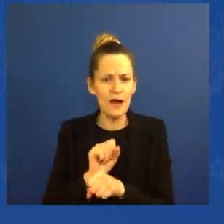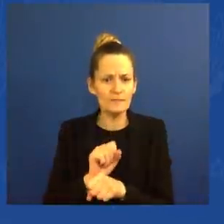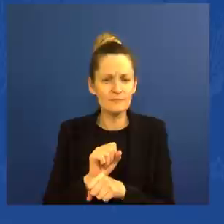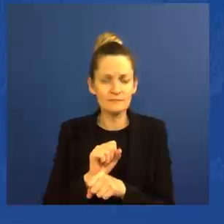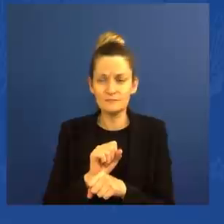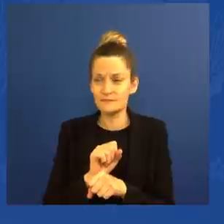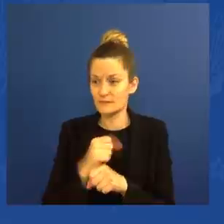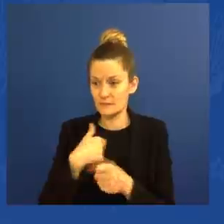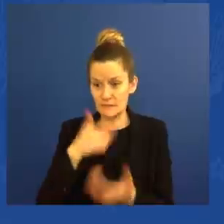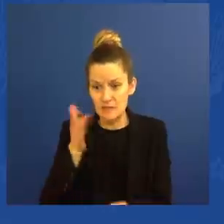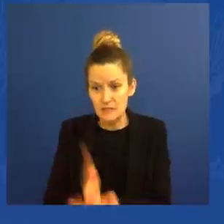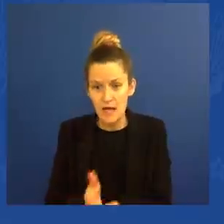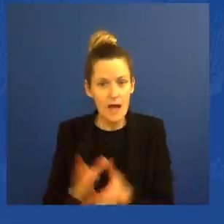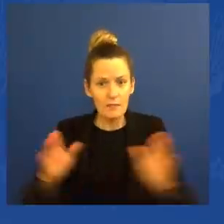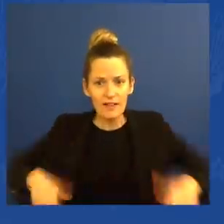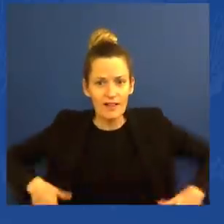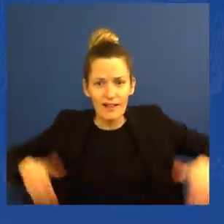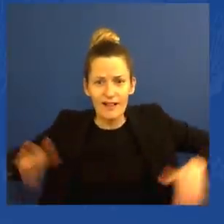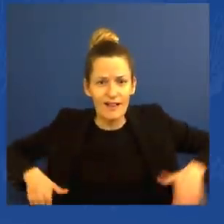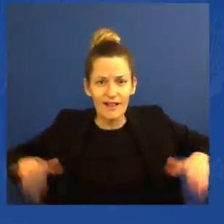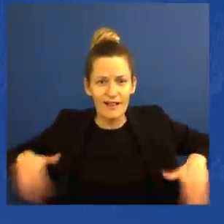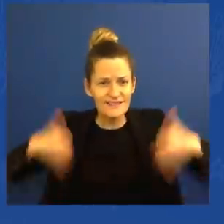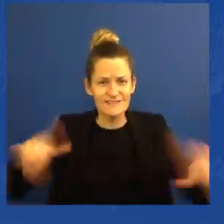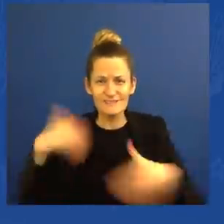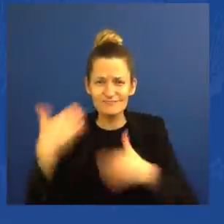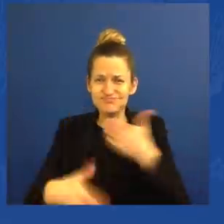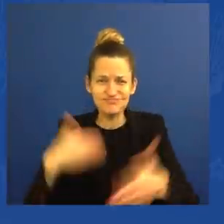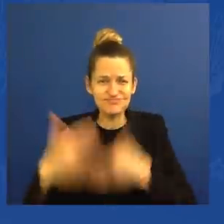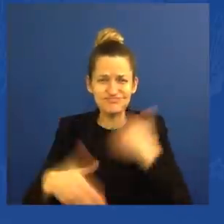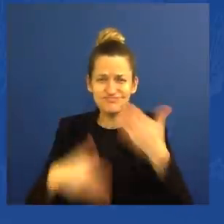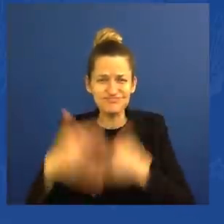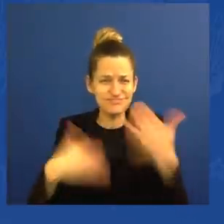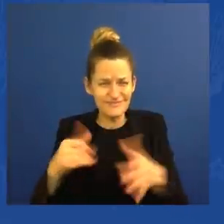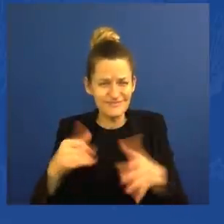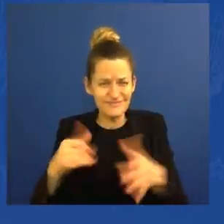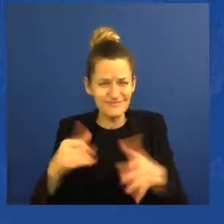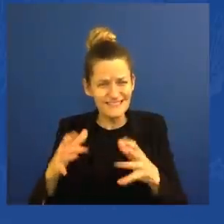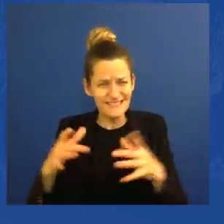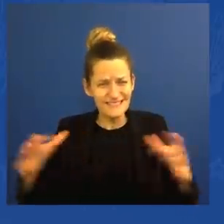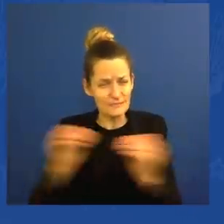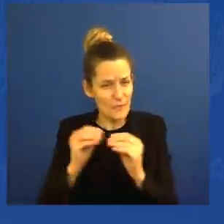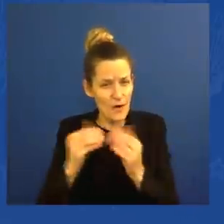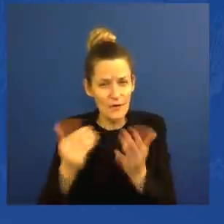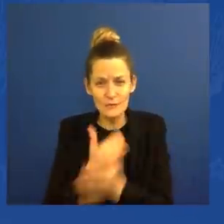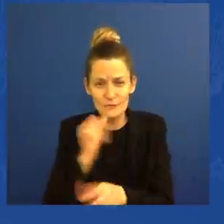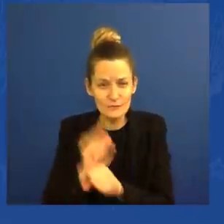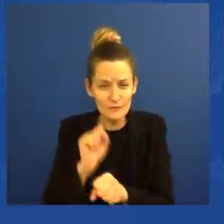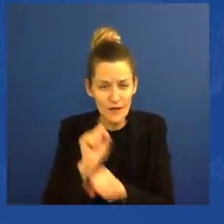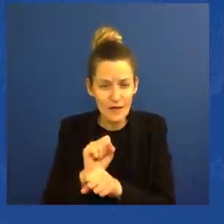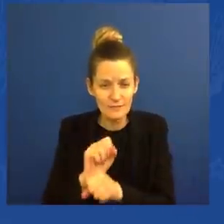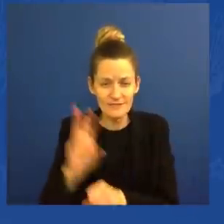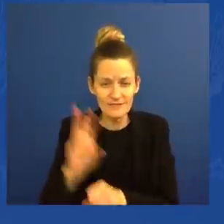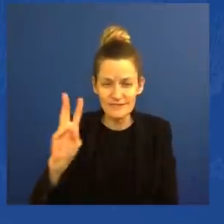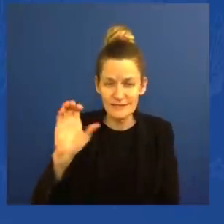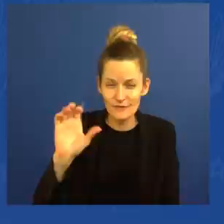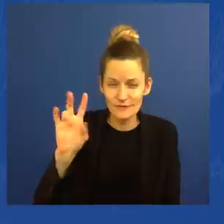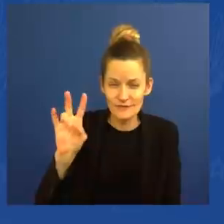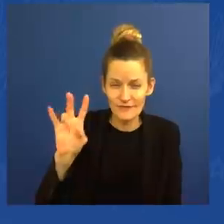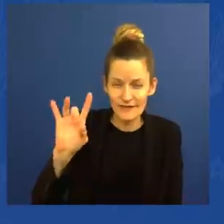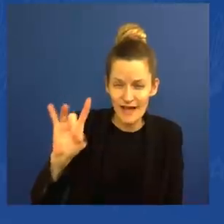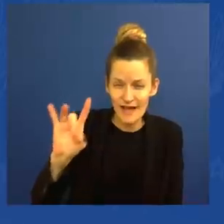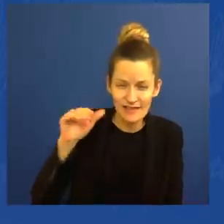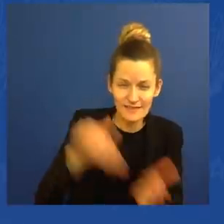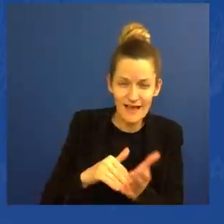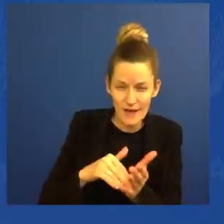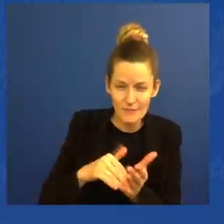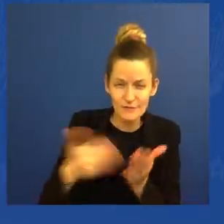million jobs, 678,000 just last month. The unemployment rate is down to 3.8%. The economy